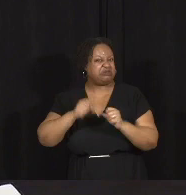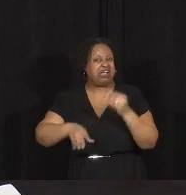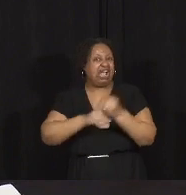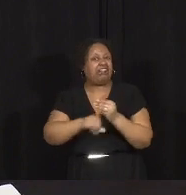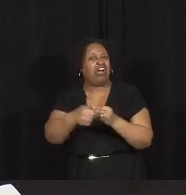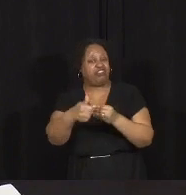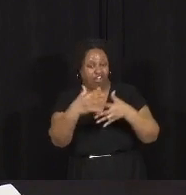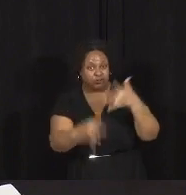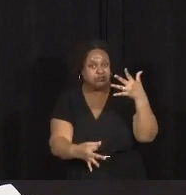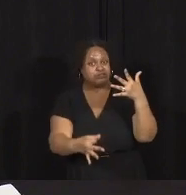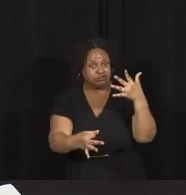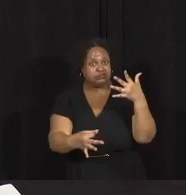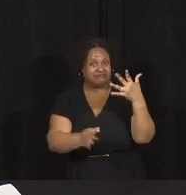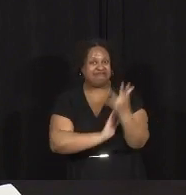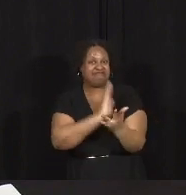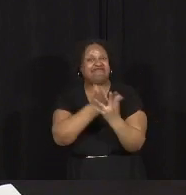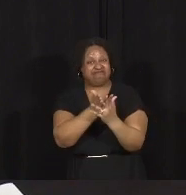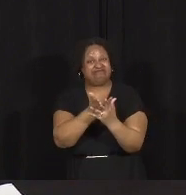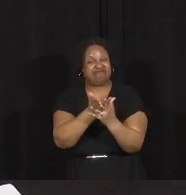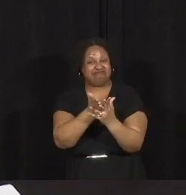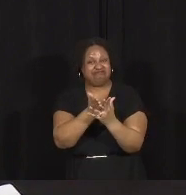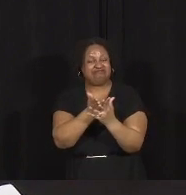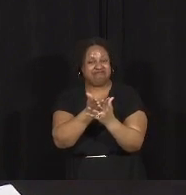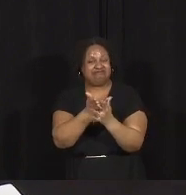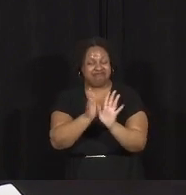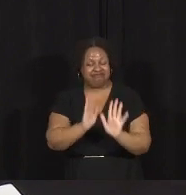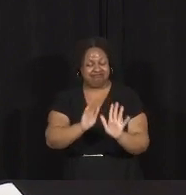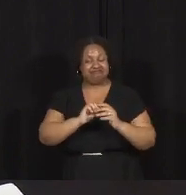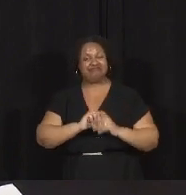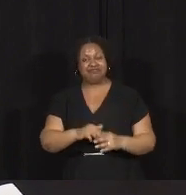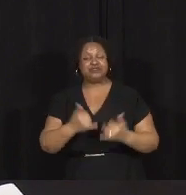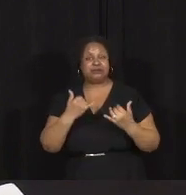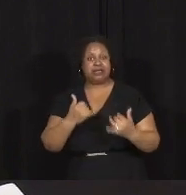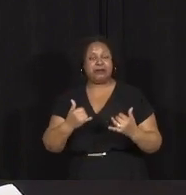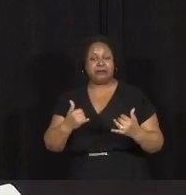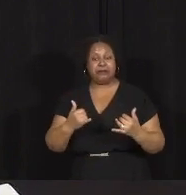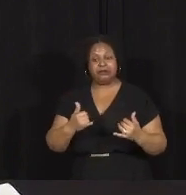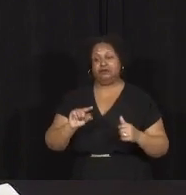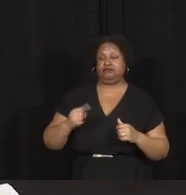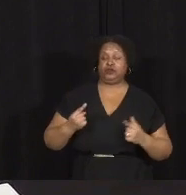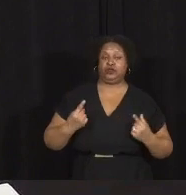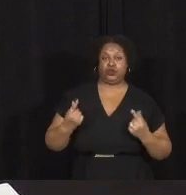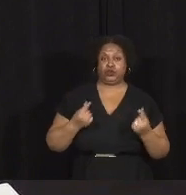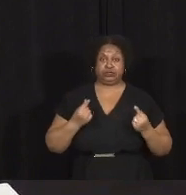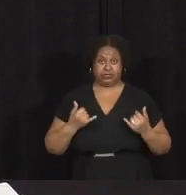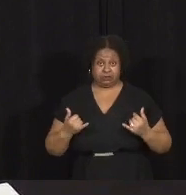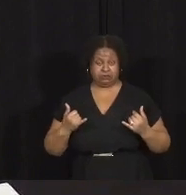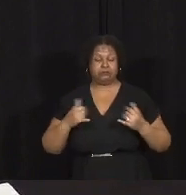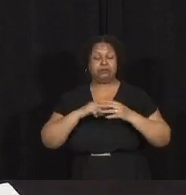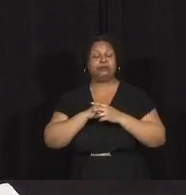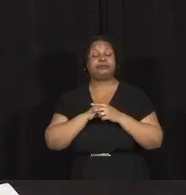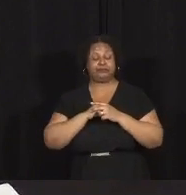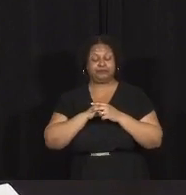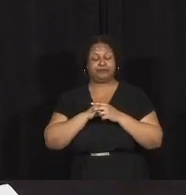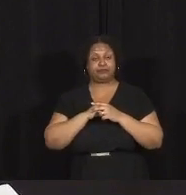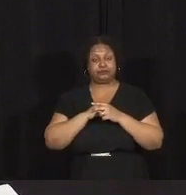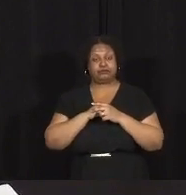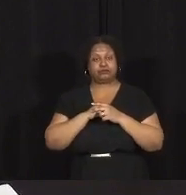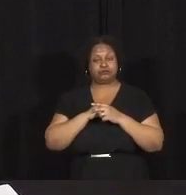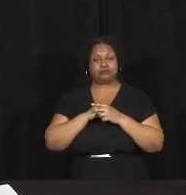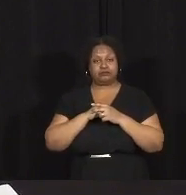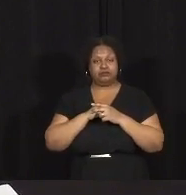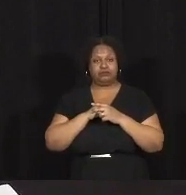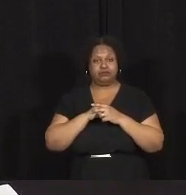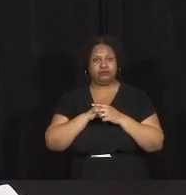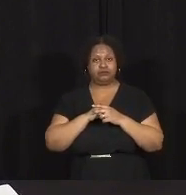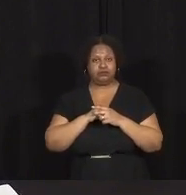So the first thing that is very much being worked on as we speak is enhanced capacity for case and